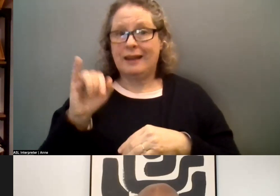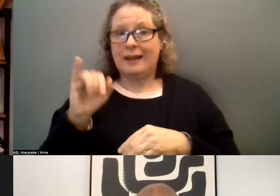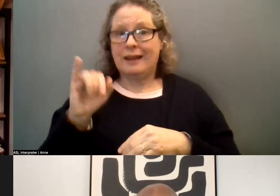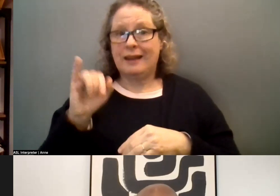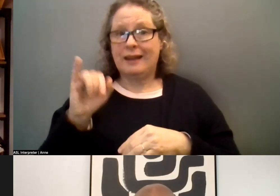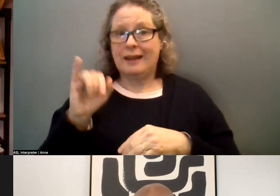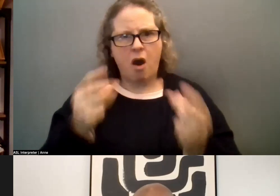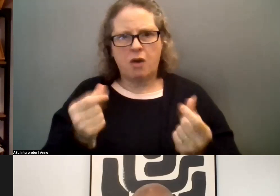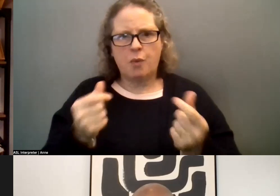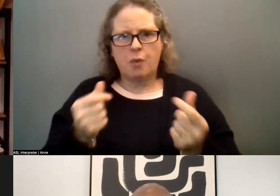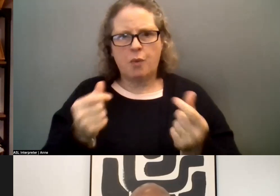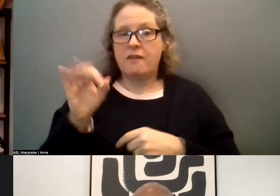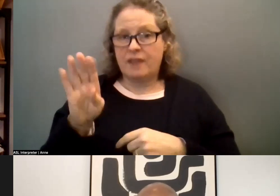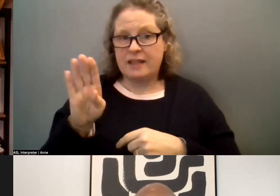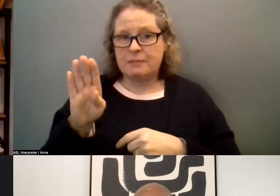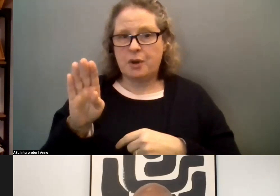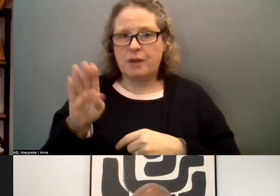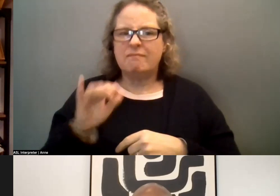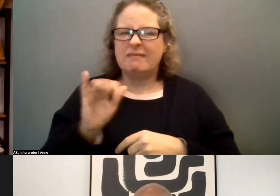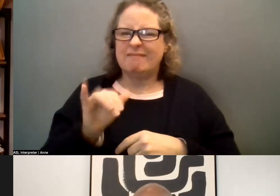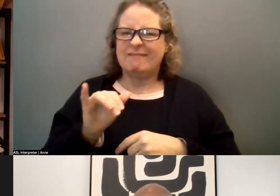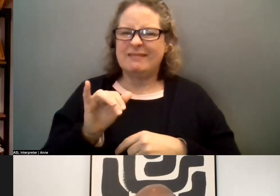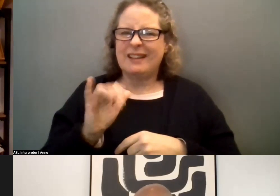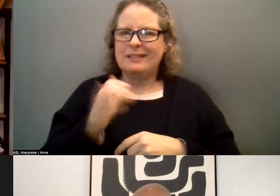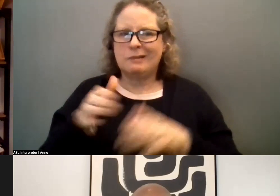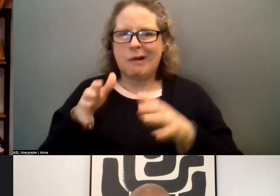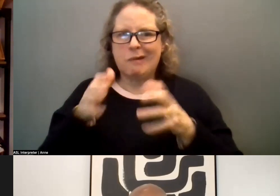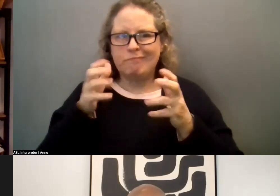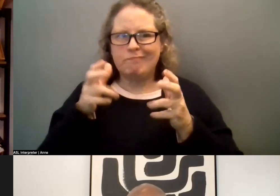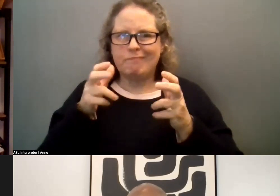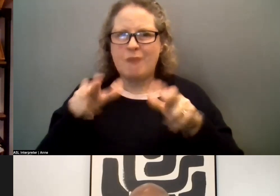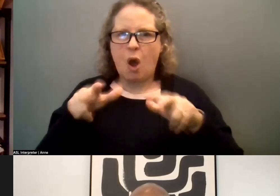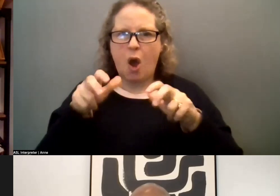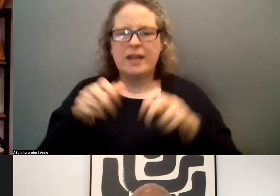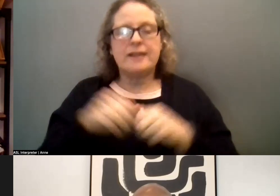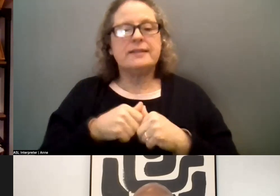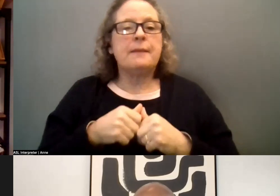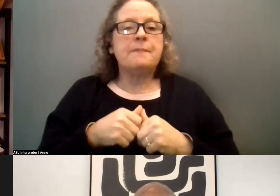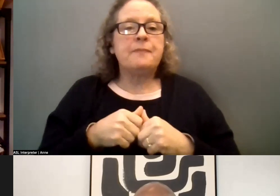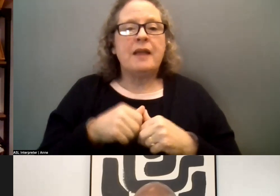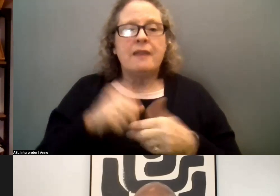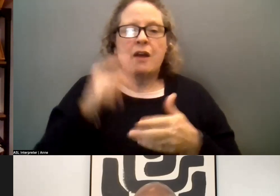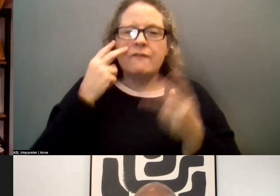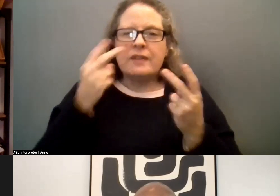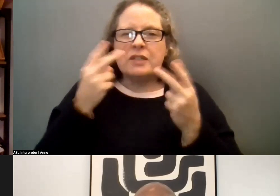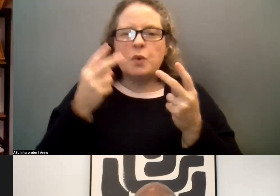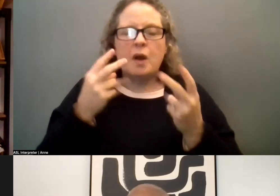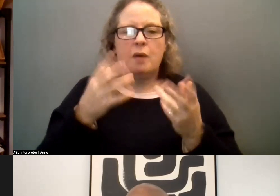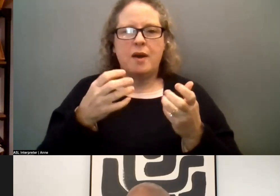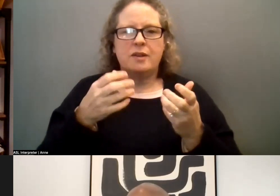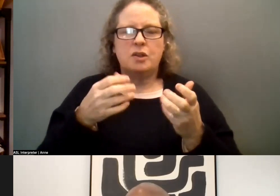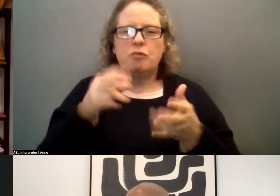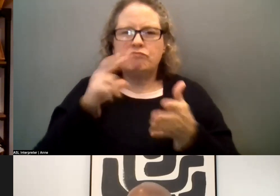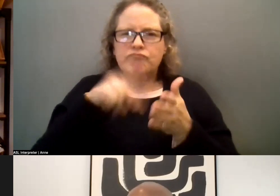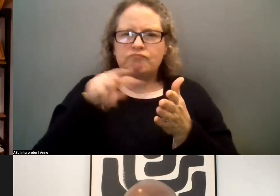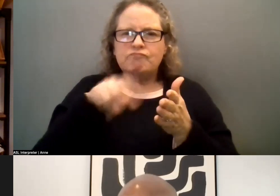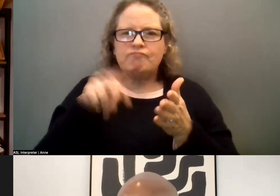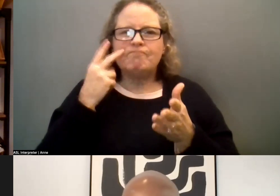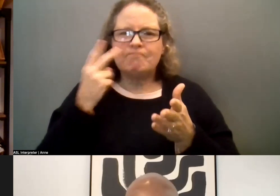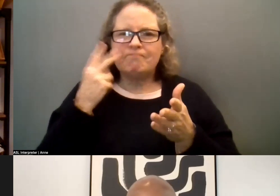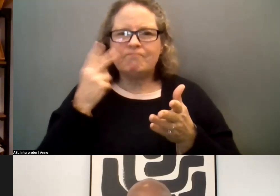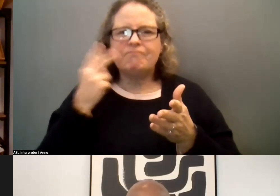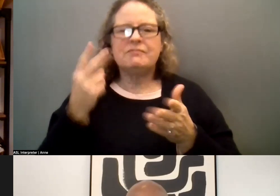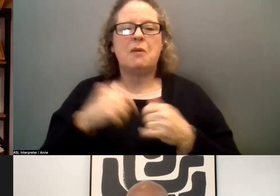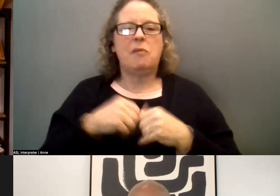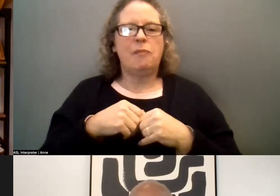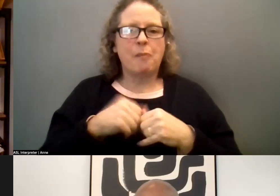they're there for a visual appetite, like they're trying to feed that aesthetic thing, you know. So I share that with the group because it